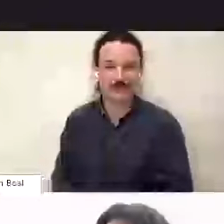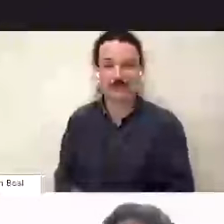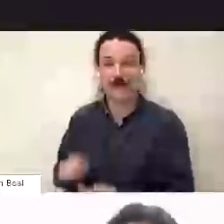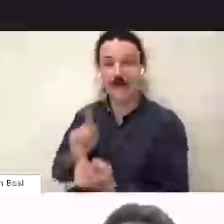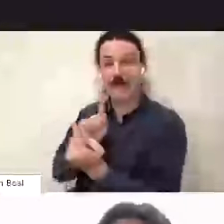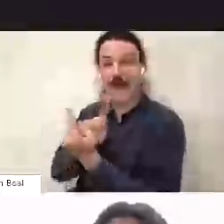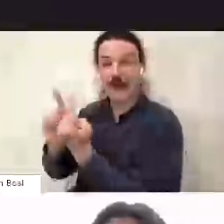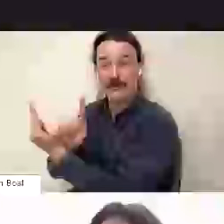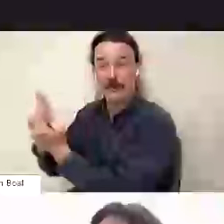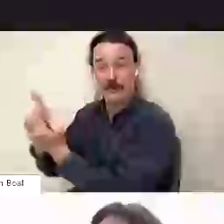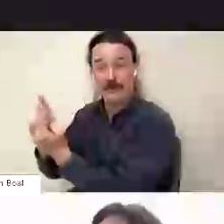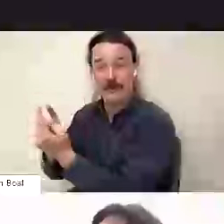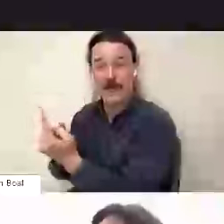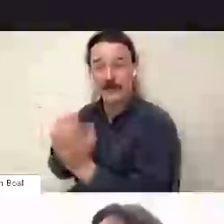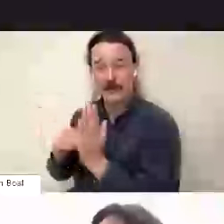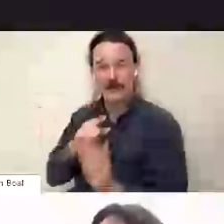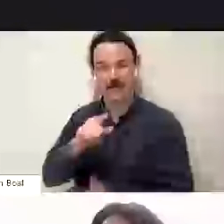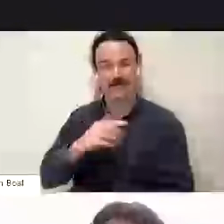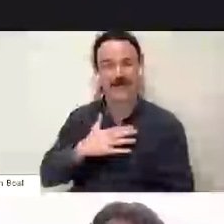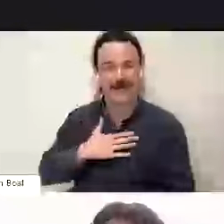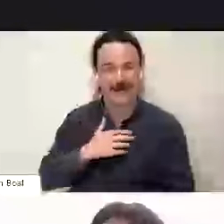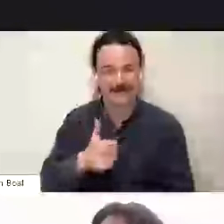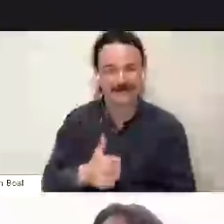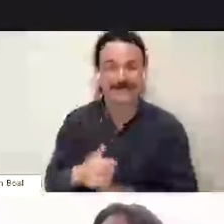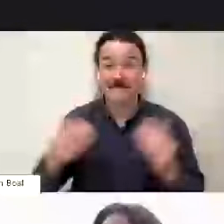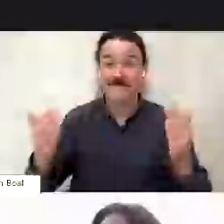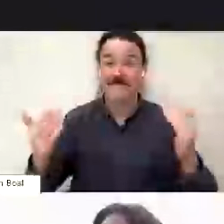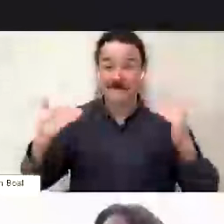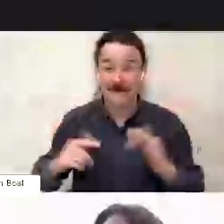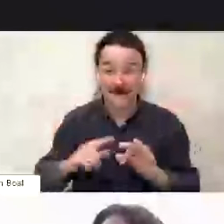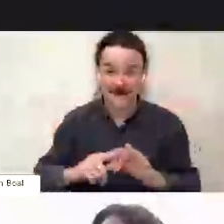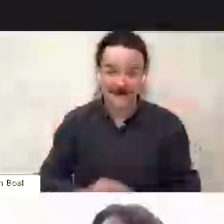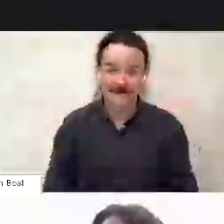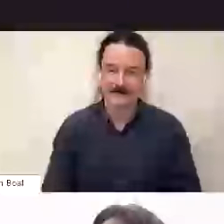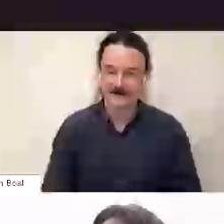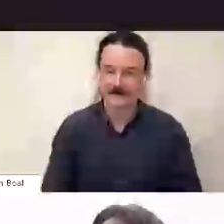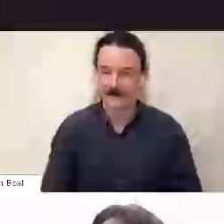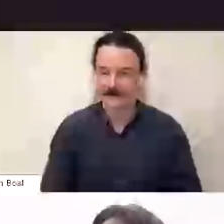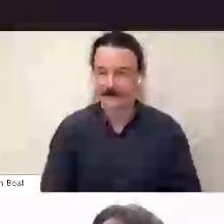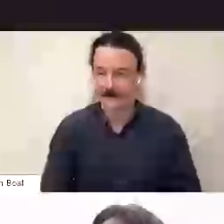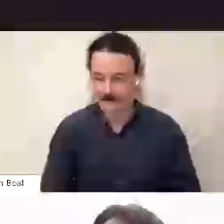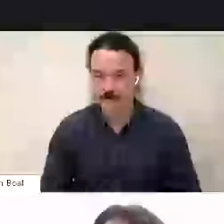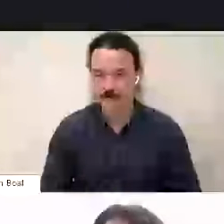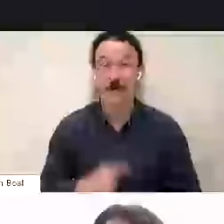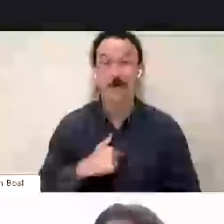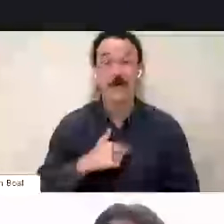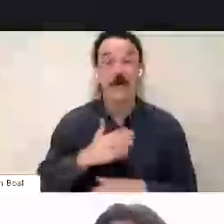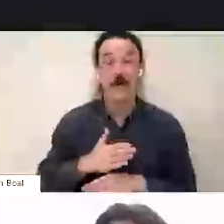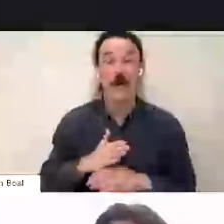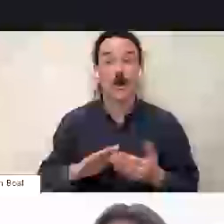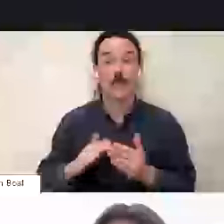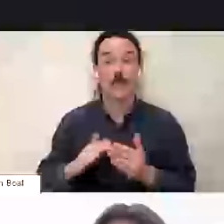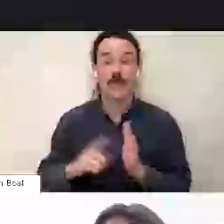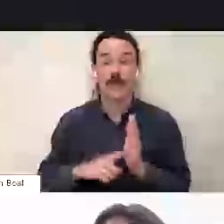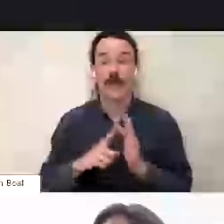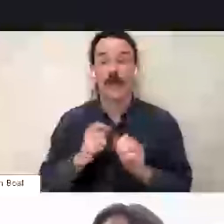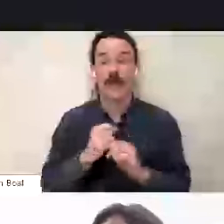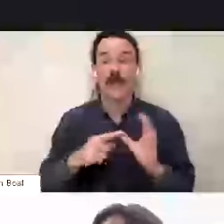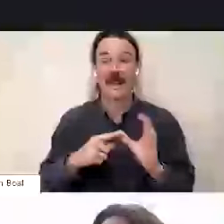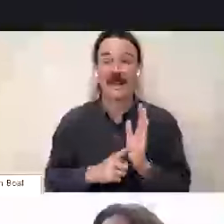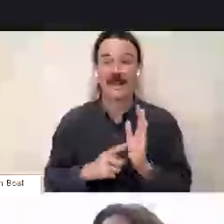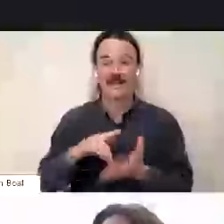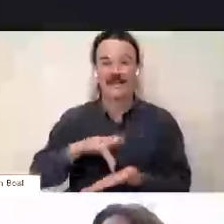fan. So the next question we've got is, I work at a community legal centre in the disability law